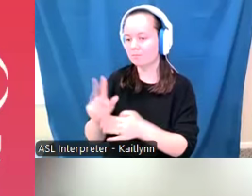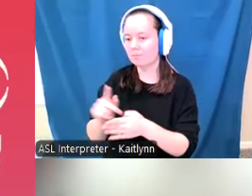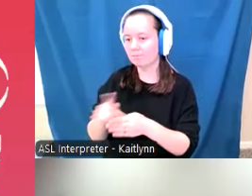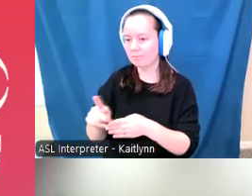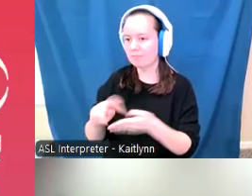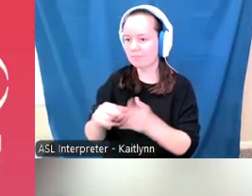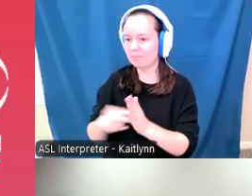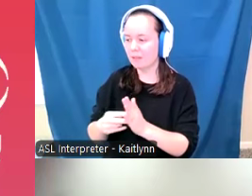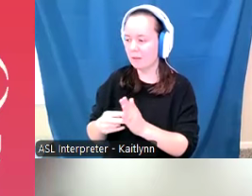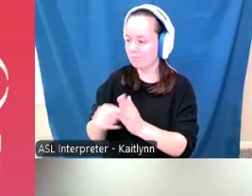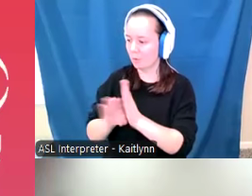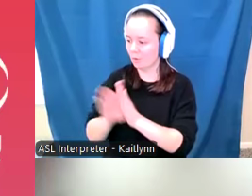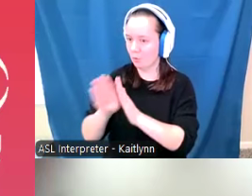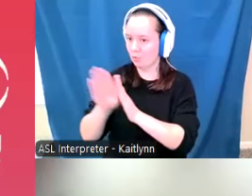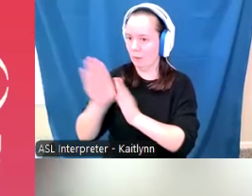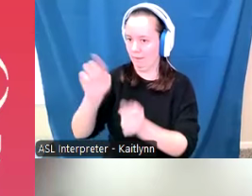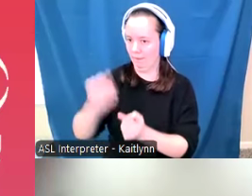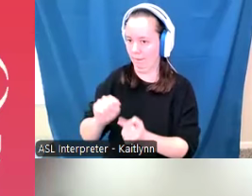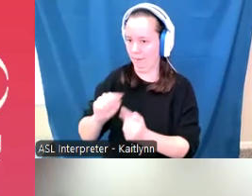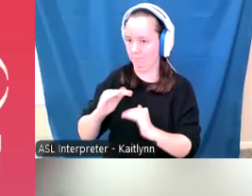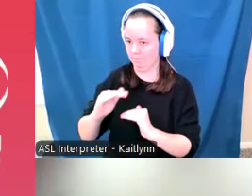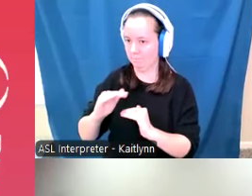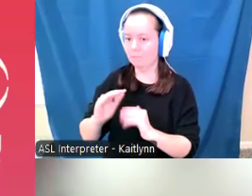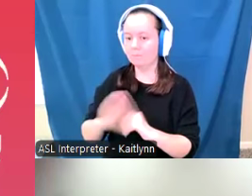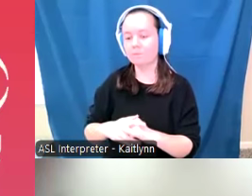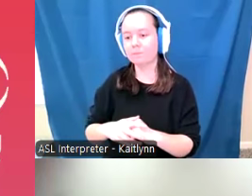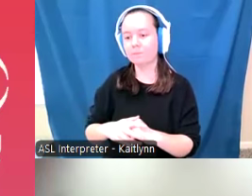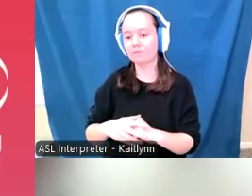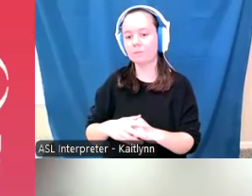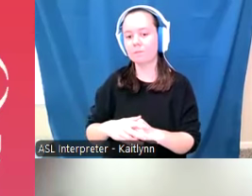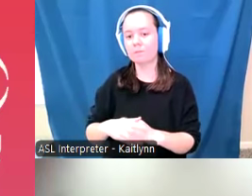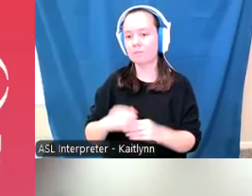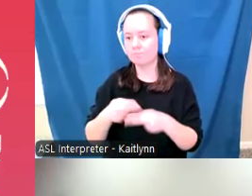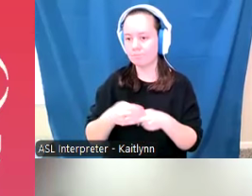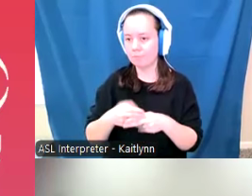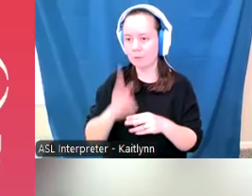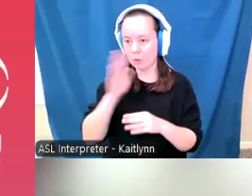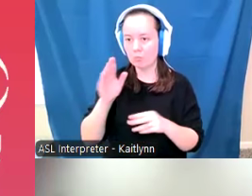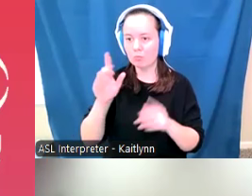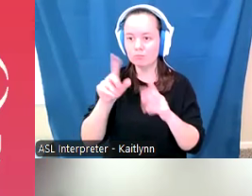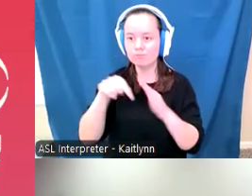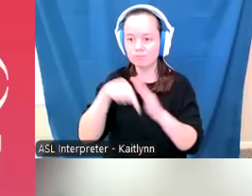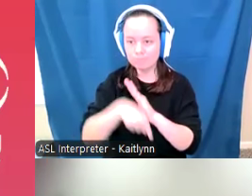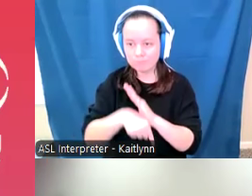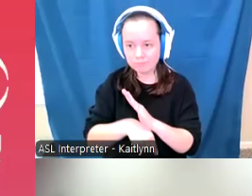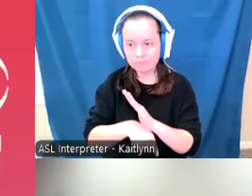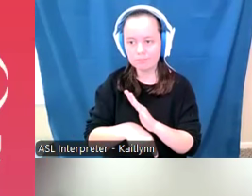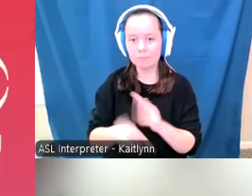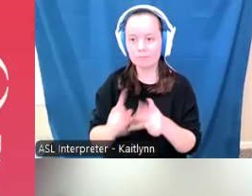workforce. In these next slides, I'll walk us through each of these challenges in more detail. Next slide, please.